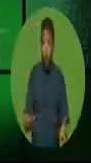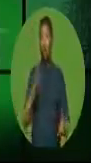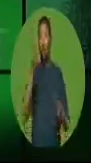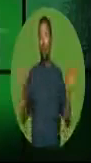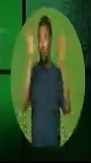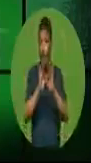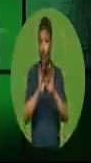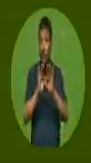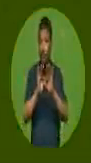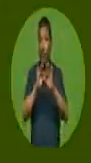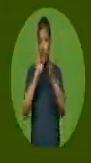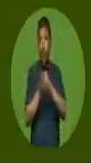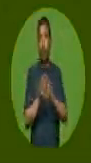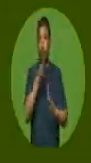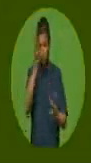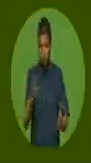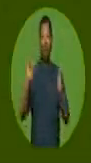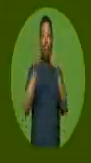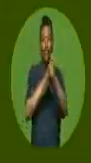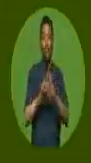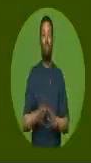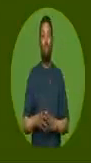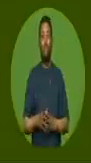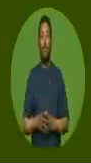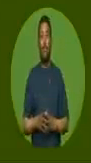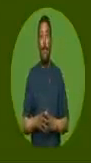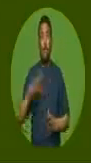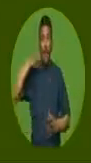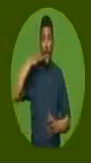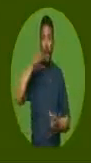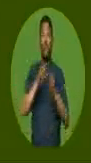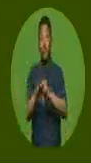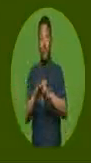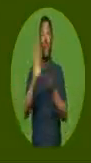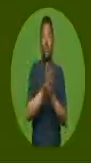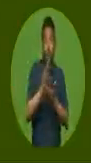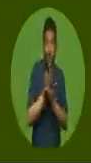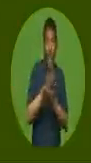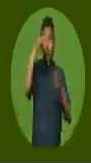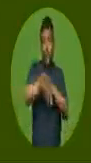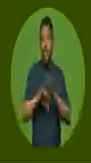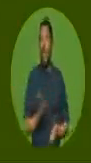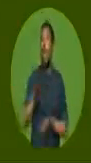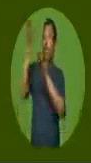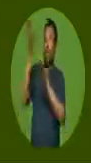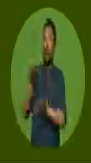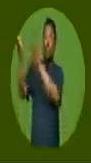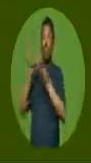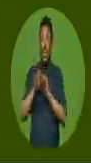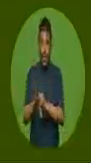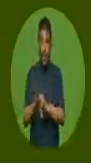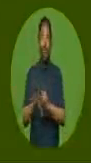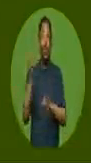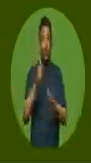changes occurred. First, private sector participation in the export sector